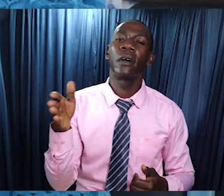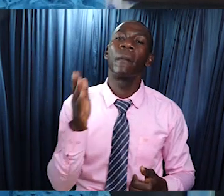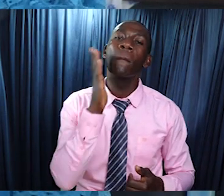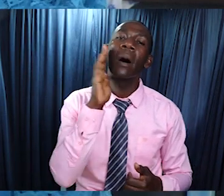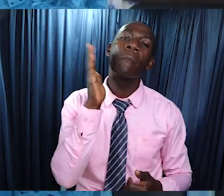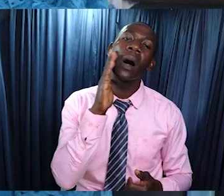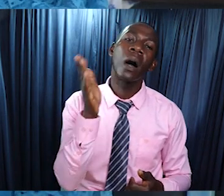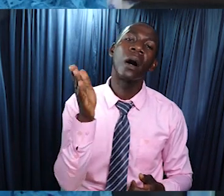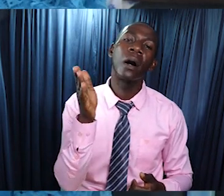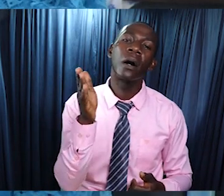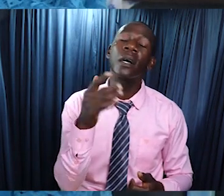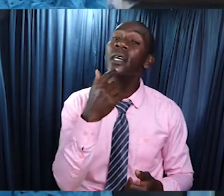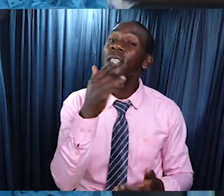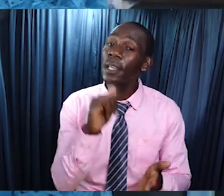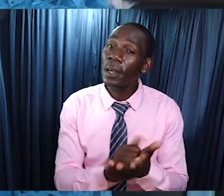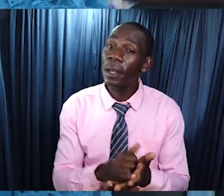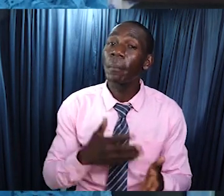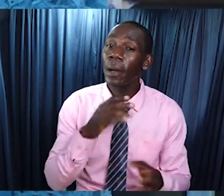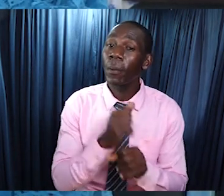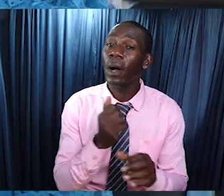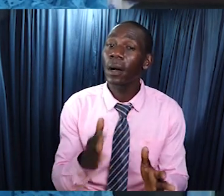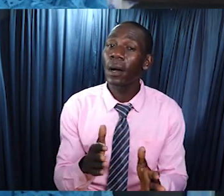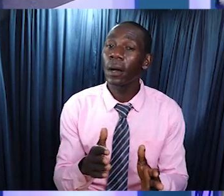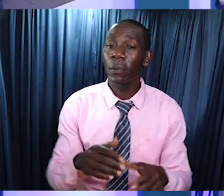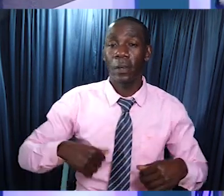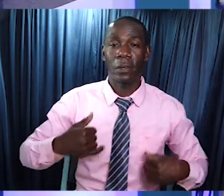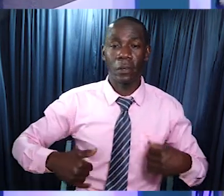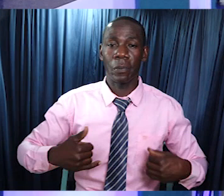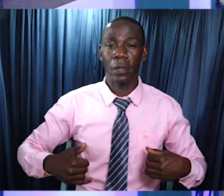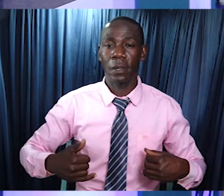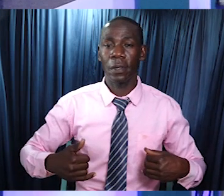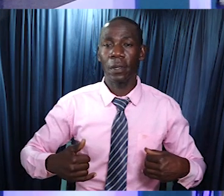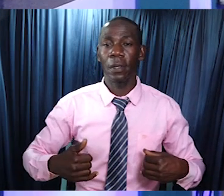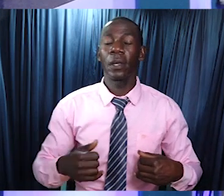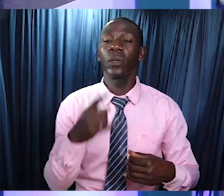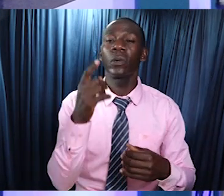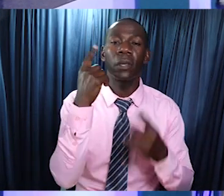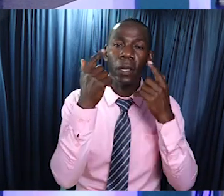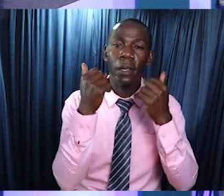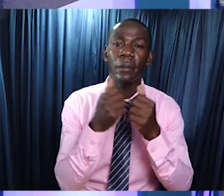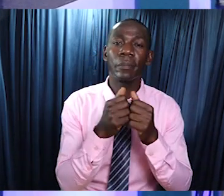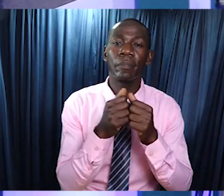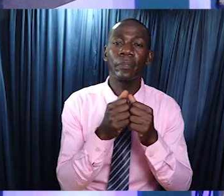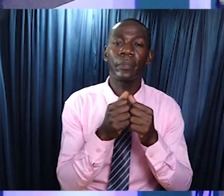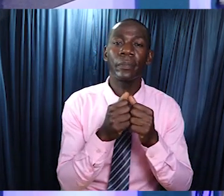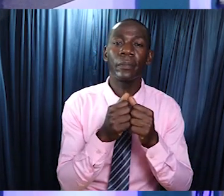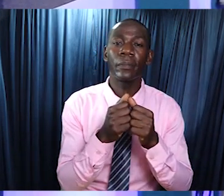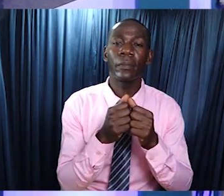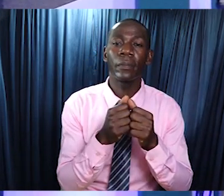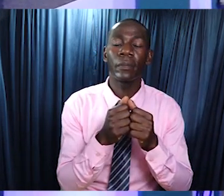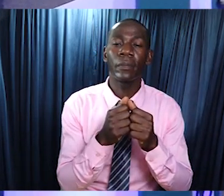father. Uwe mama. Or a mother. Anasema mtumishi wangu. He says my servant. Atafurahi. Shall be happy. Wakati ninyi mnalia. At a time you're crying. Wakati